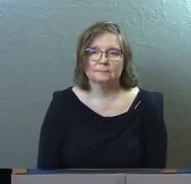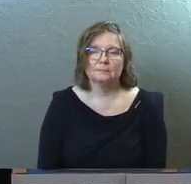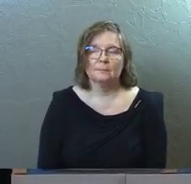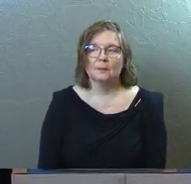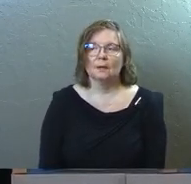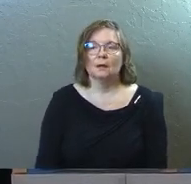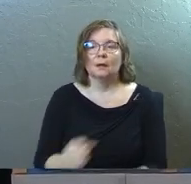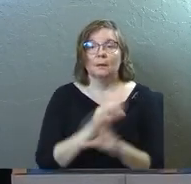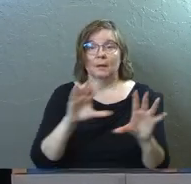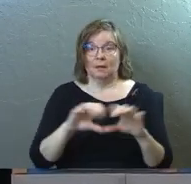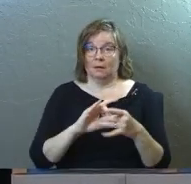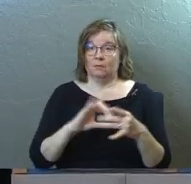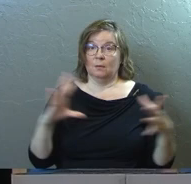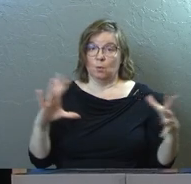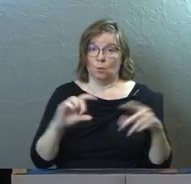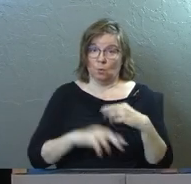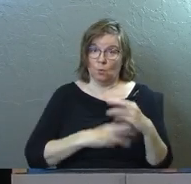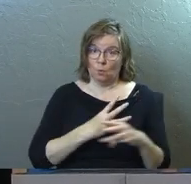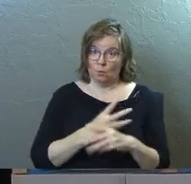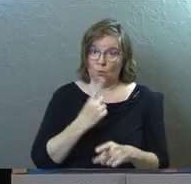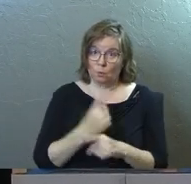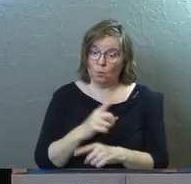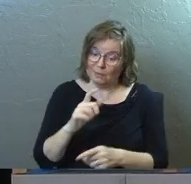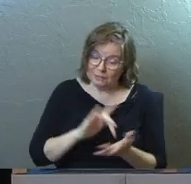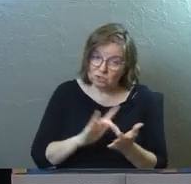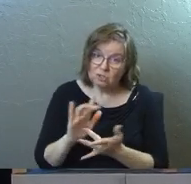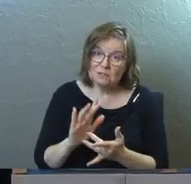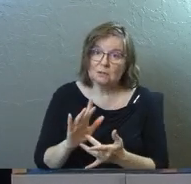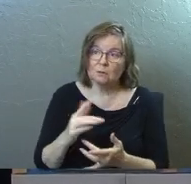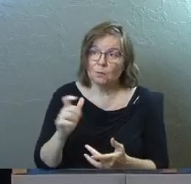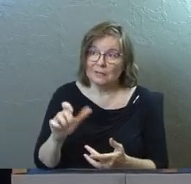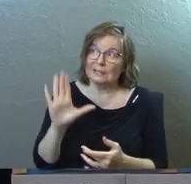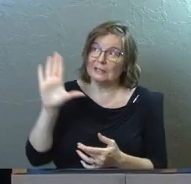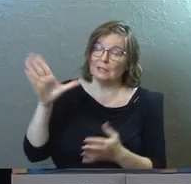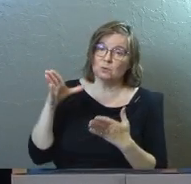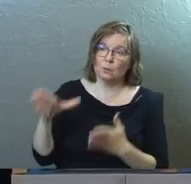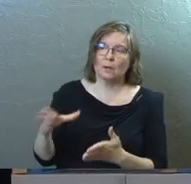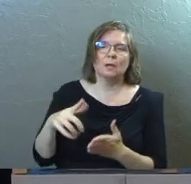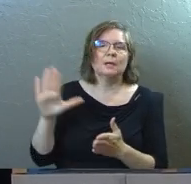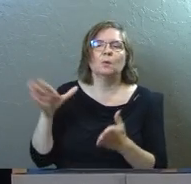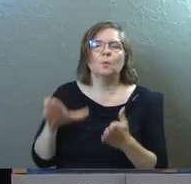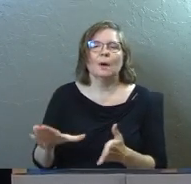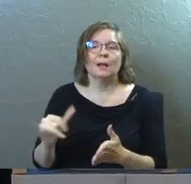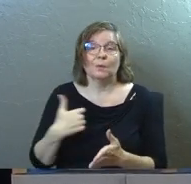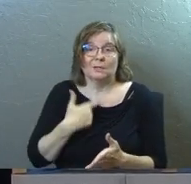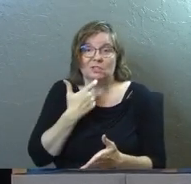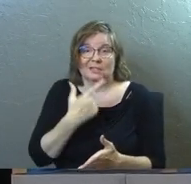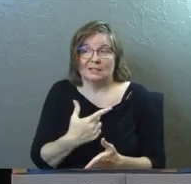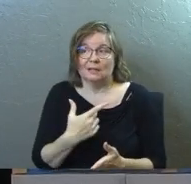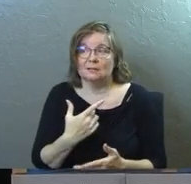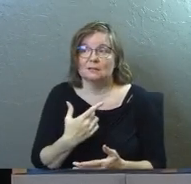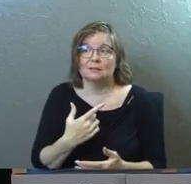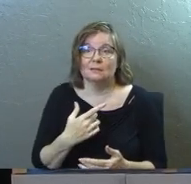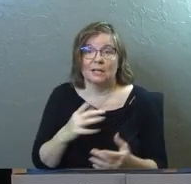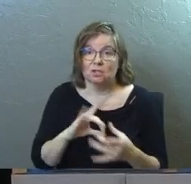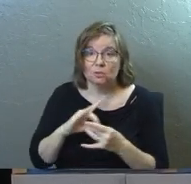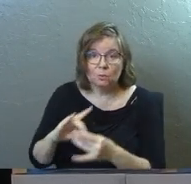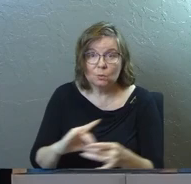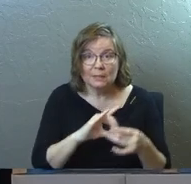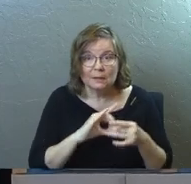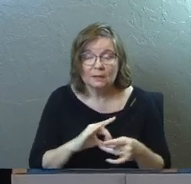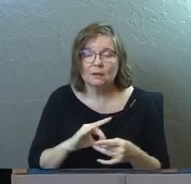A picture of a broken world, amen? Yes. We need Jesus. We need his way. And so what is his way? Like we just said, it is